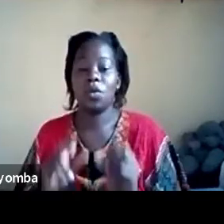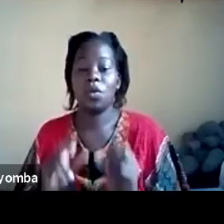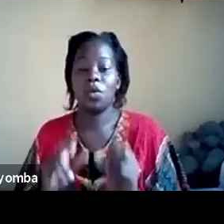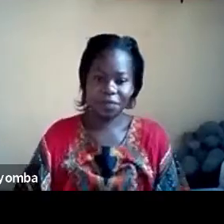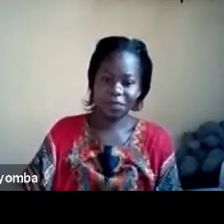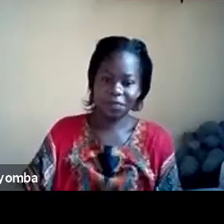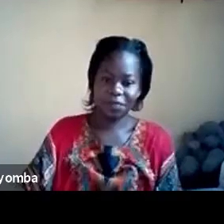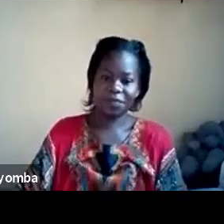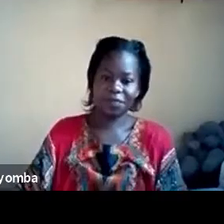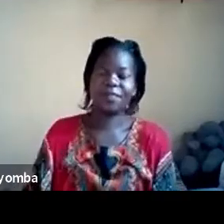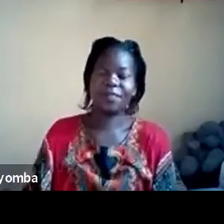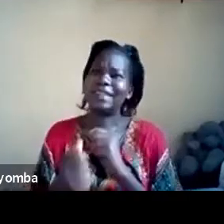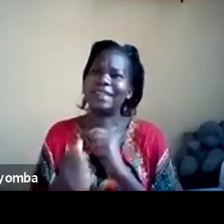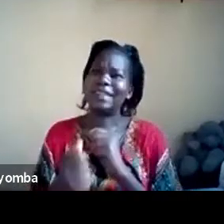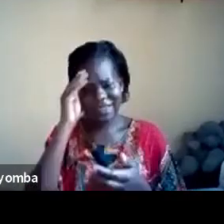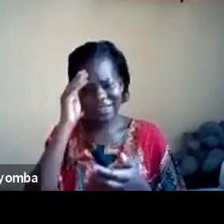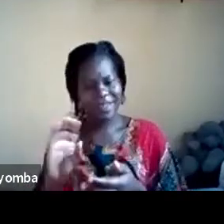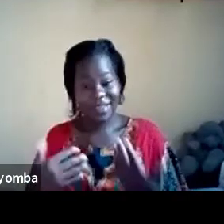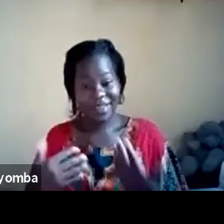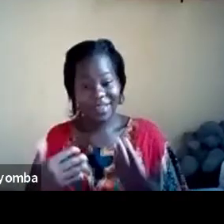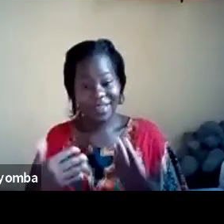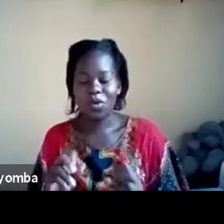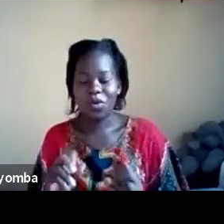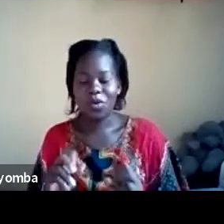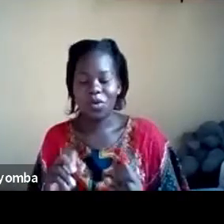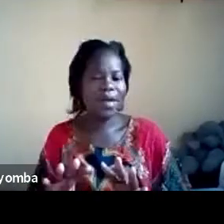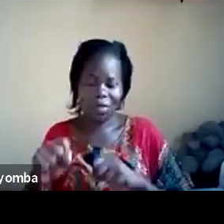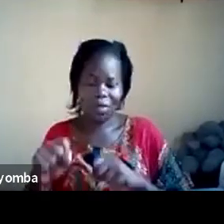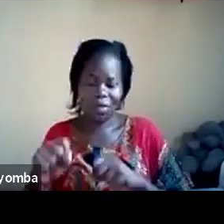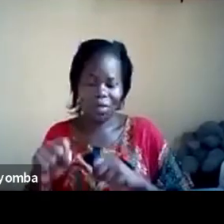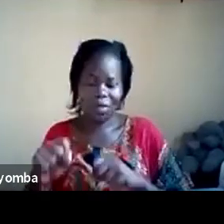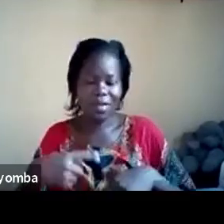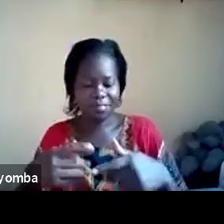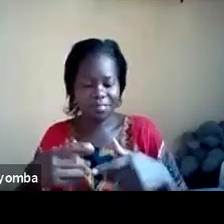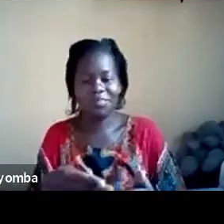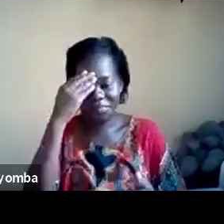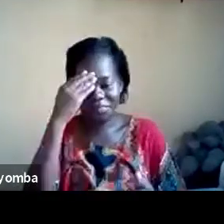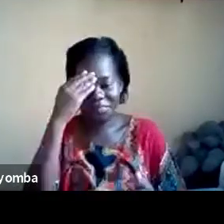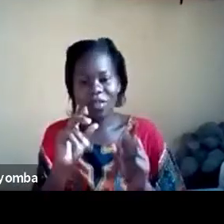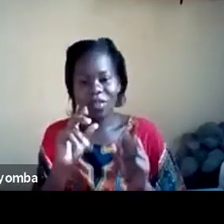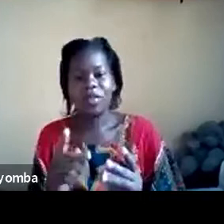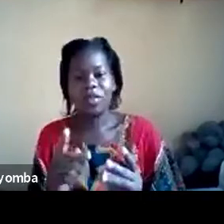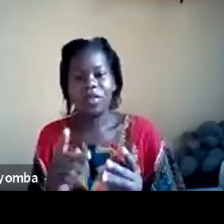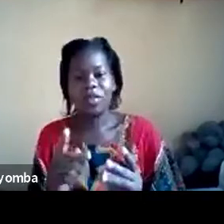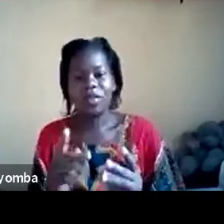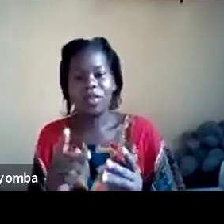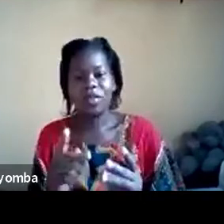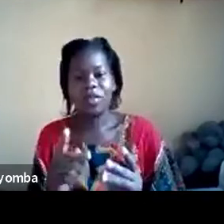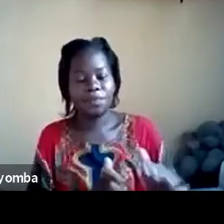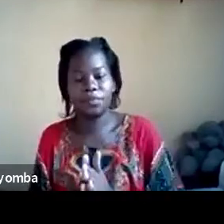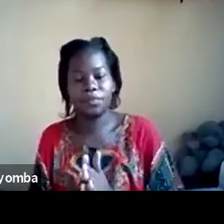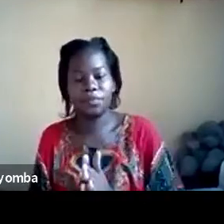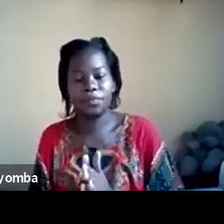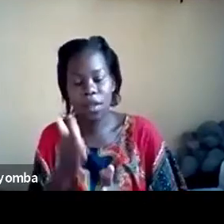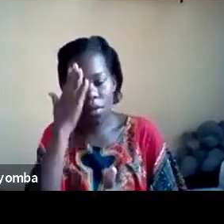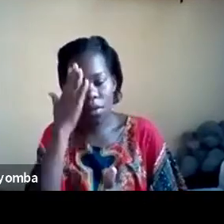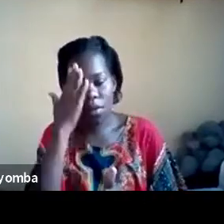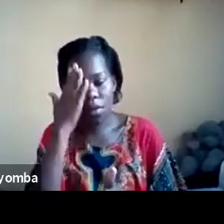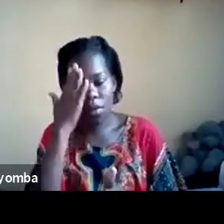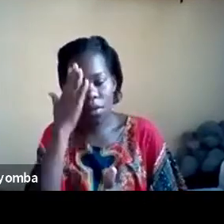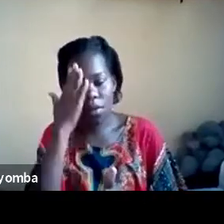Yeah, it's never too late, Dennis. Yeah, it's never too late. So moving away from that, I know my colleague